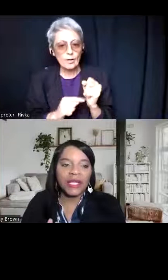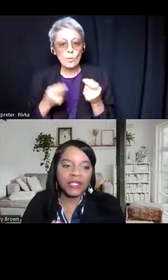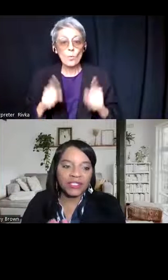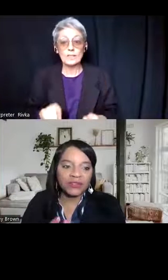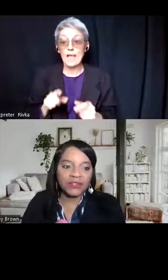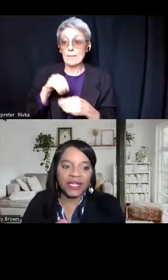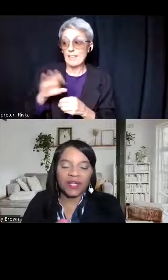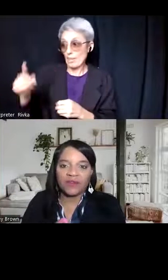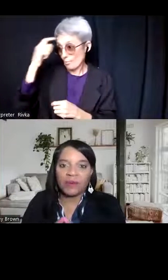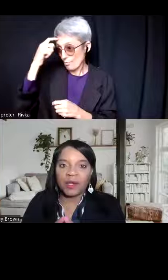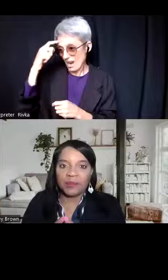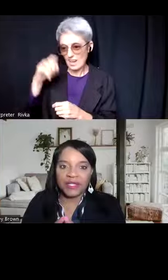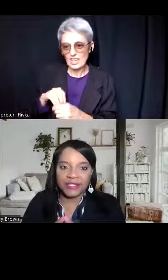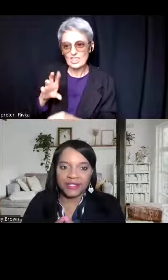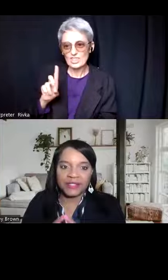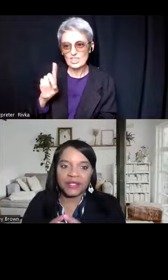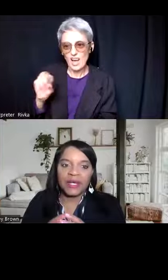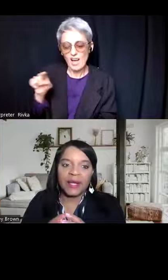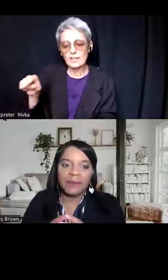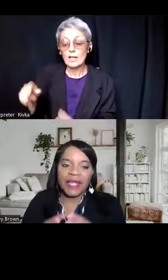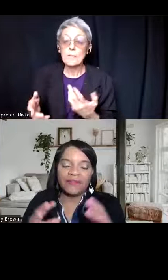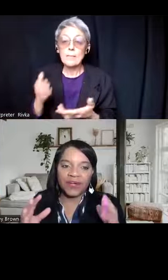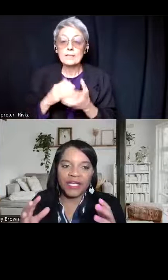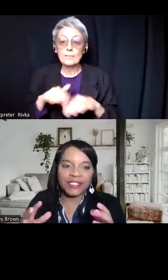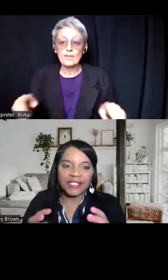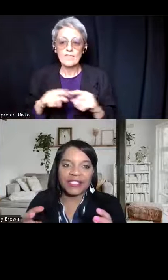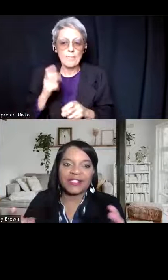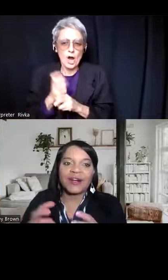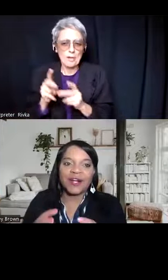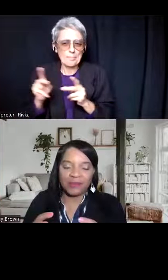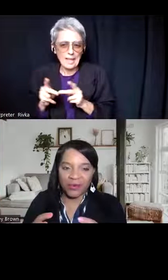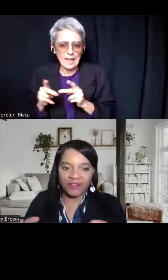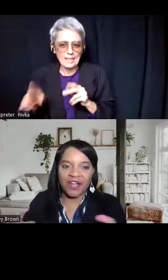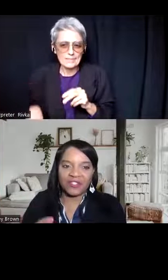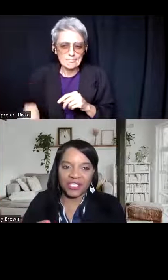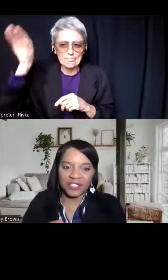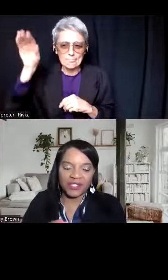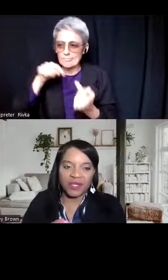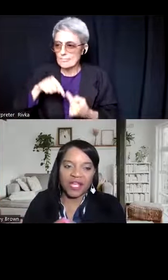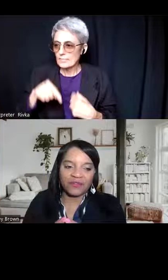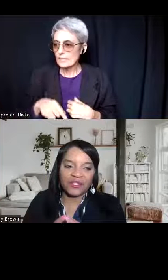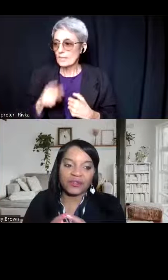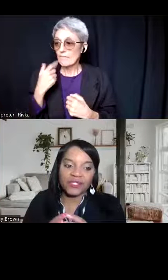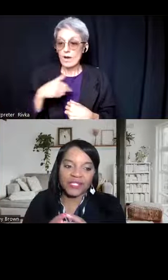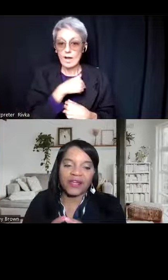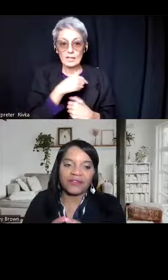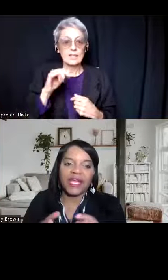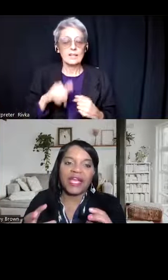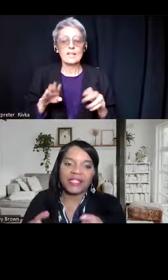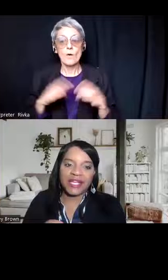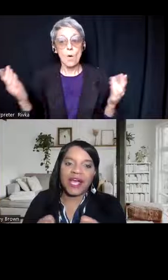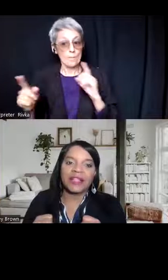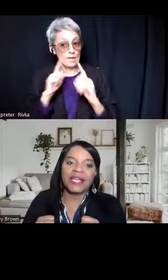especially children that come from hard places. And for us, it's the starting point of conversations we have with school